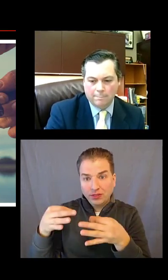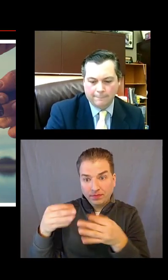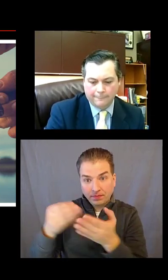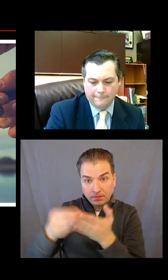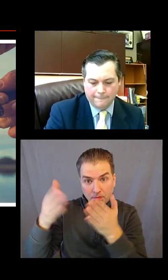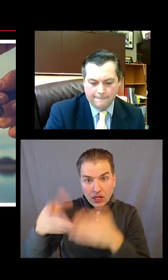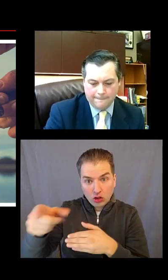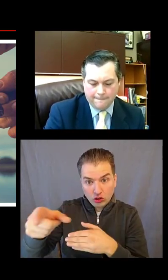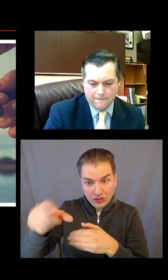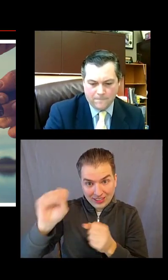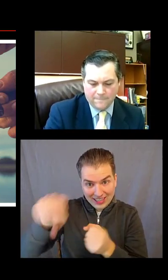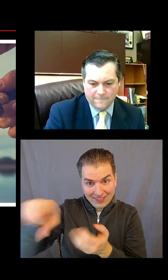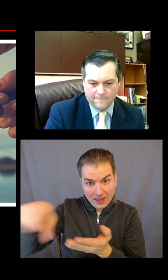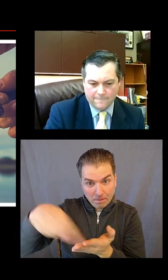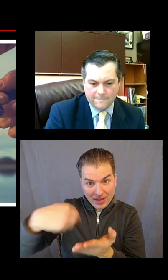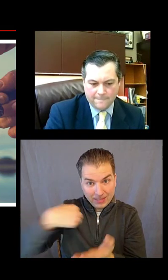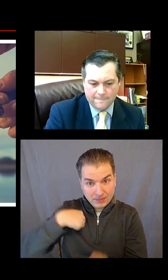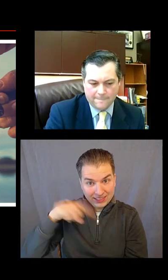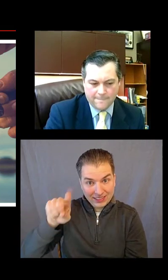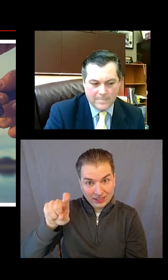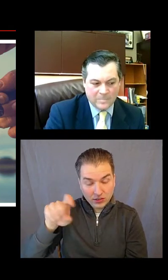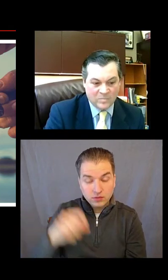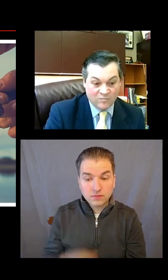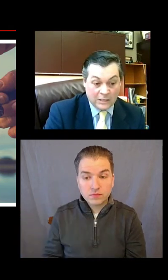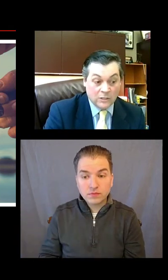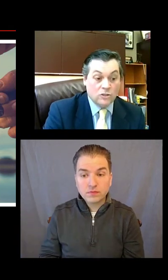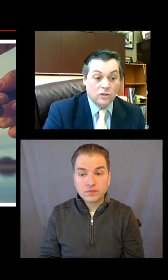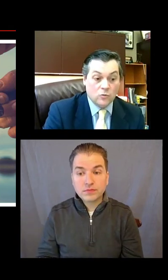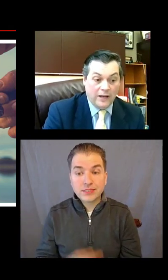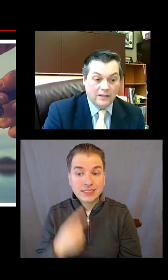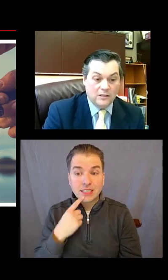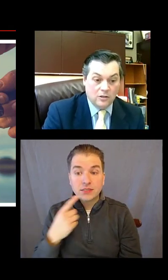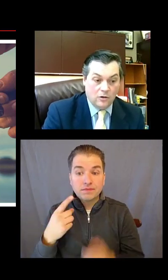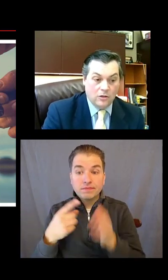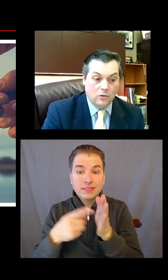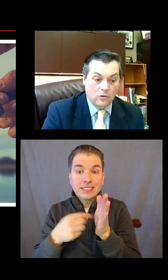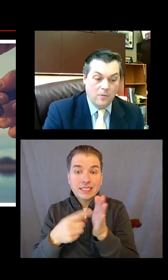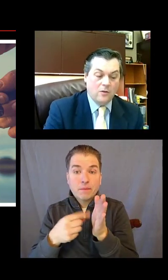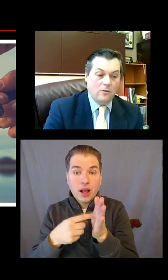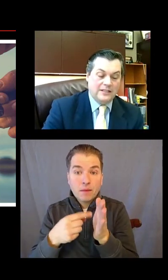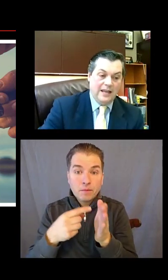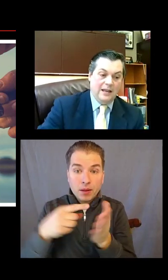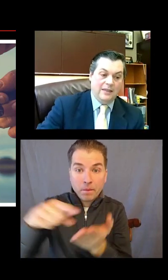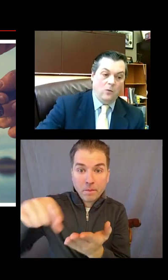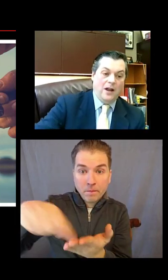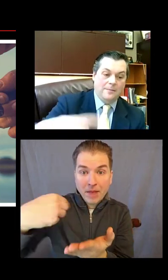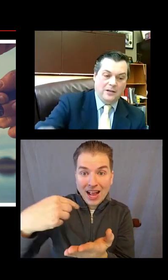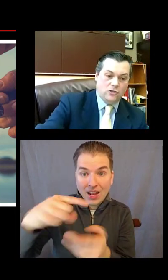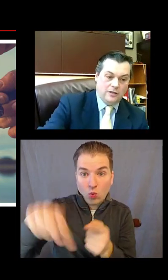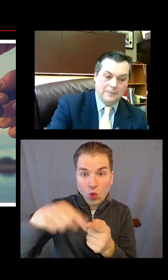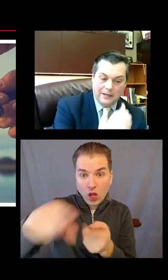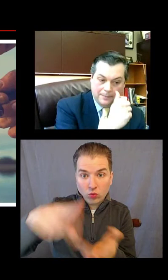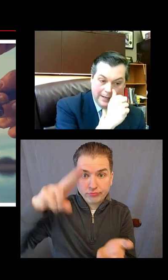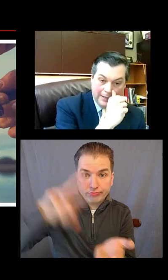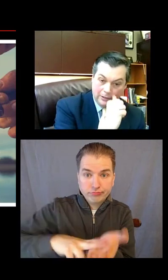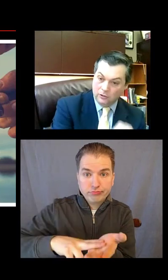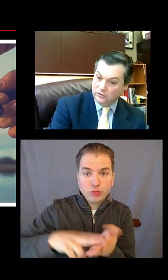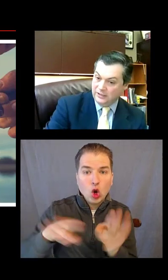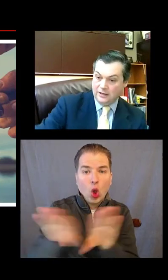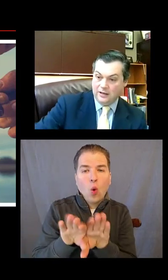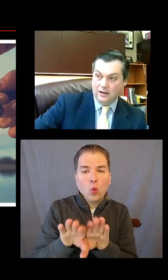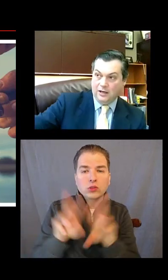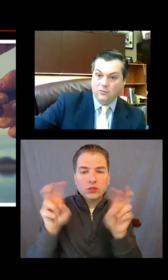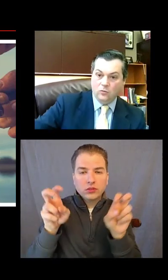you determine whether the buyer can actually pay you? So there's ways, you might say that I want to make sure that I'm getting paid